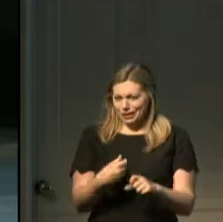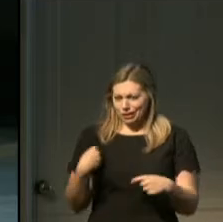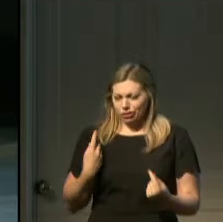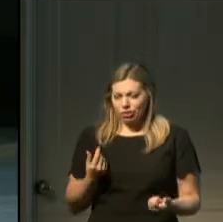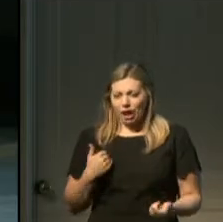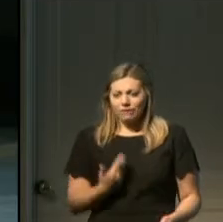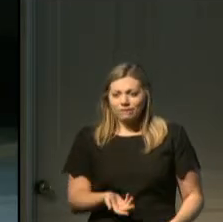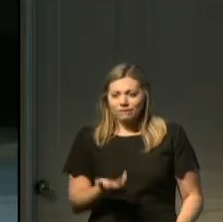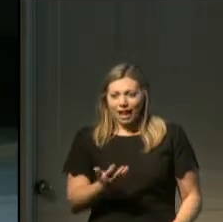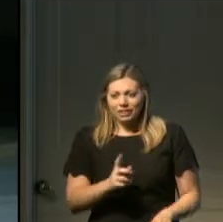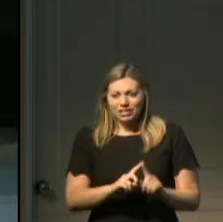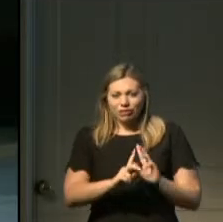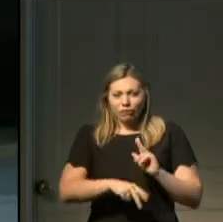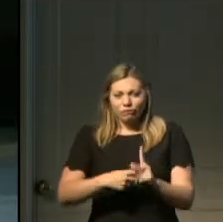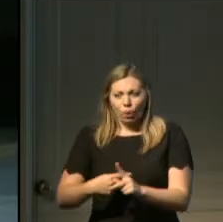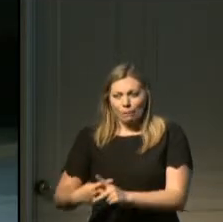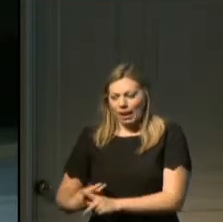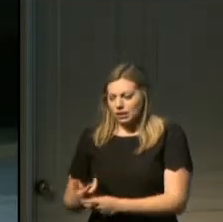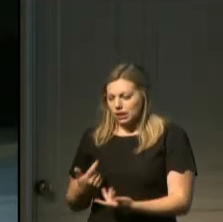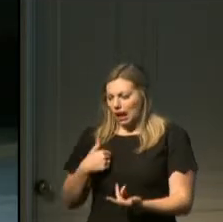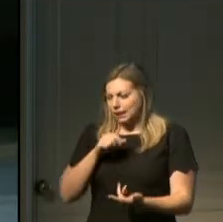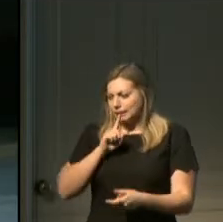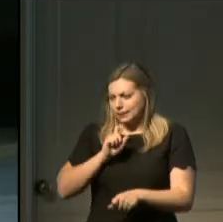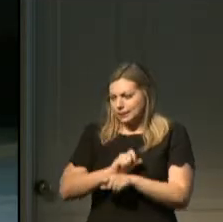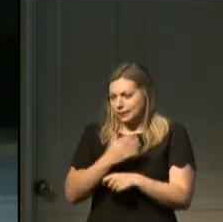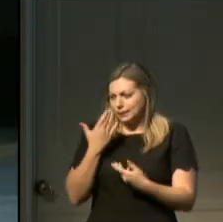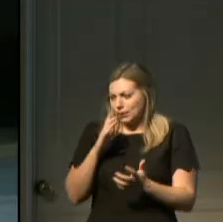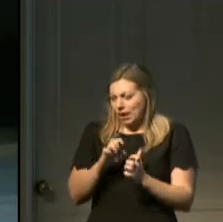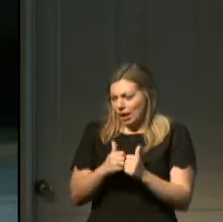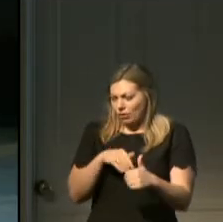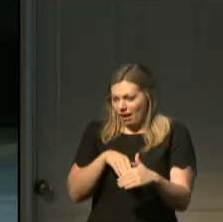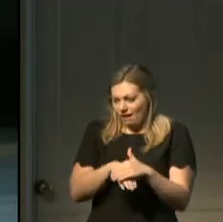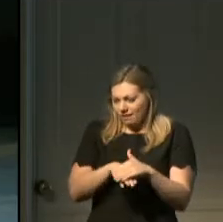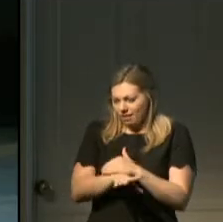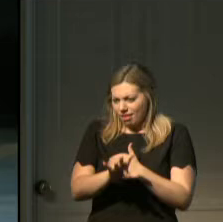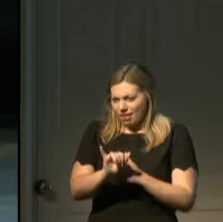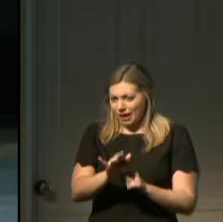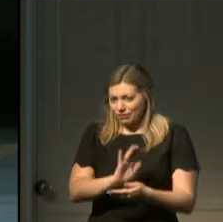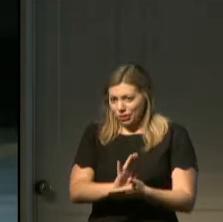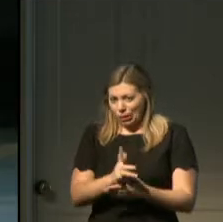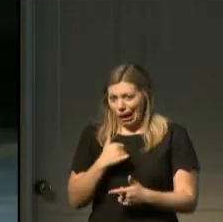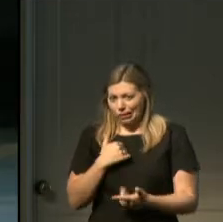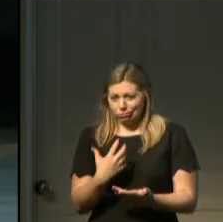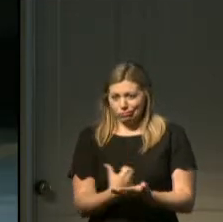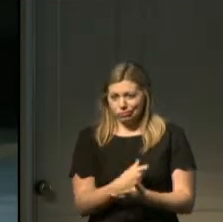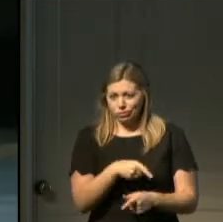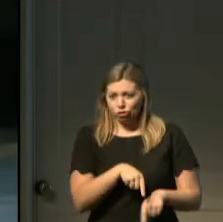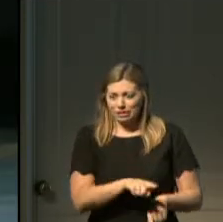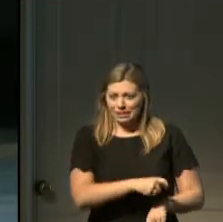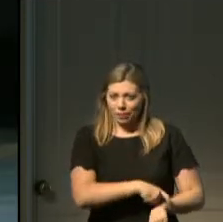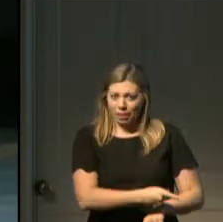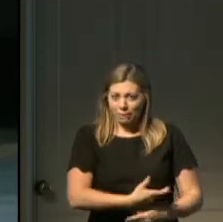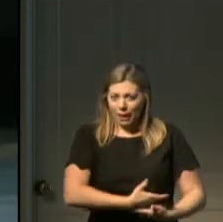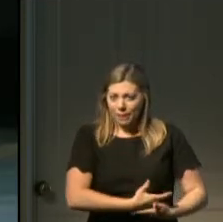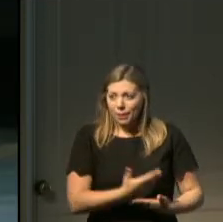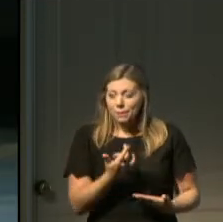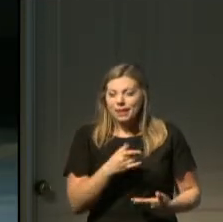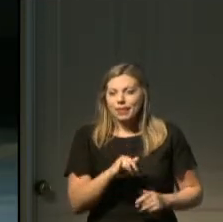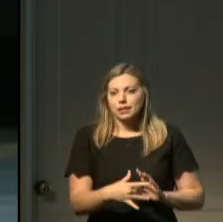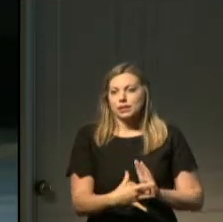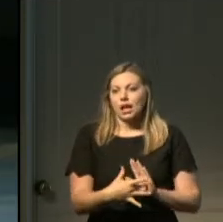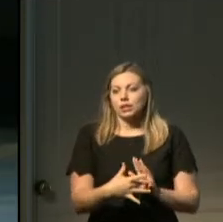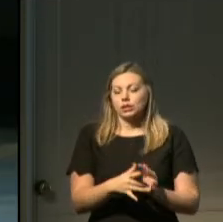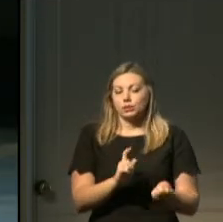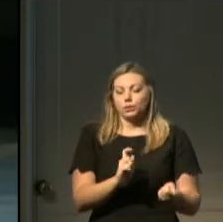been 5 different formats. And I don't actually know how to access the videos that I took when they were a baby, because the technology